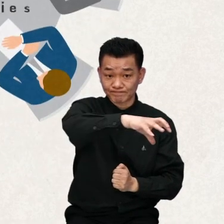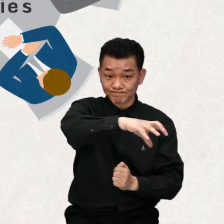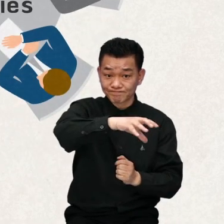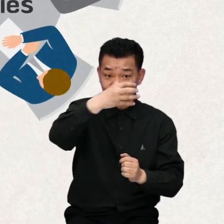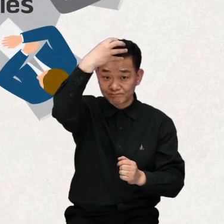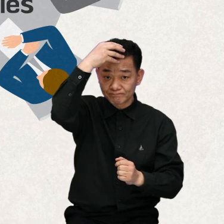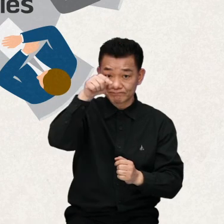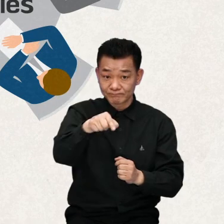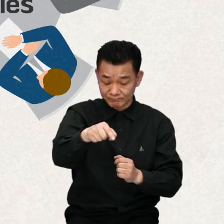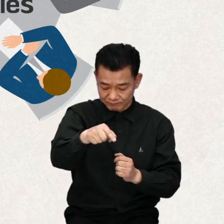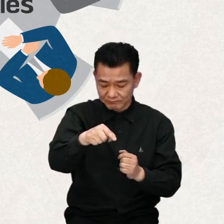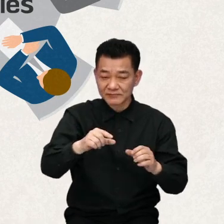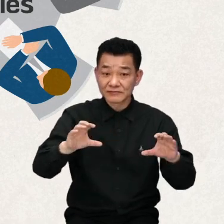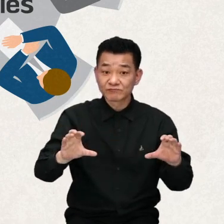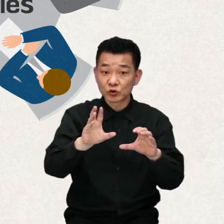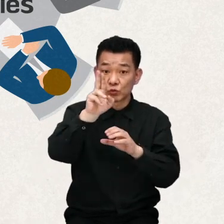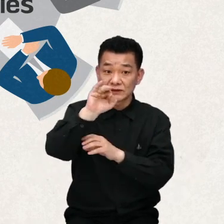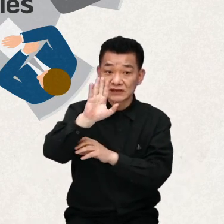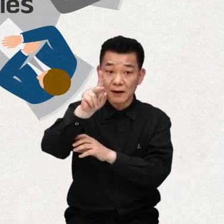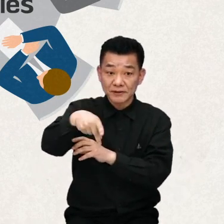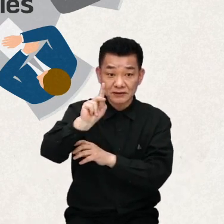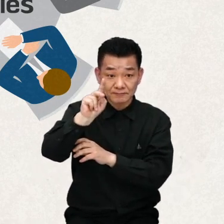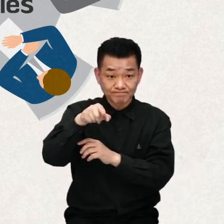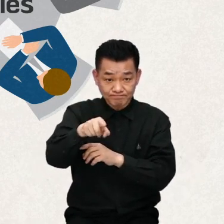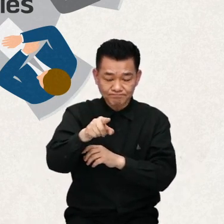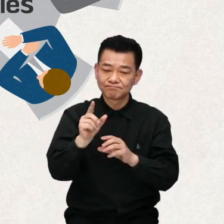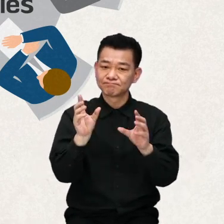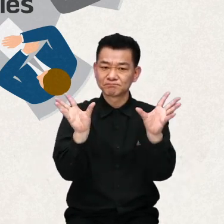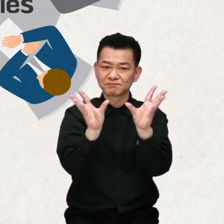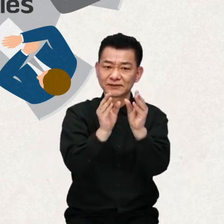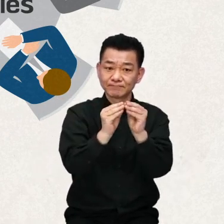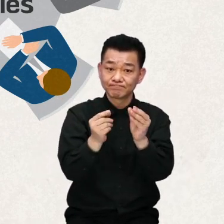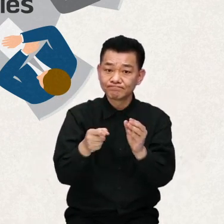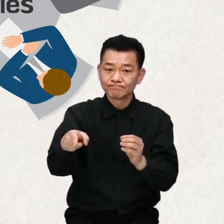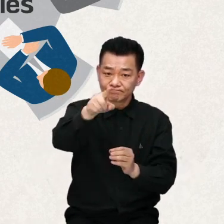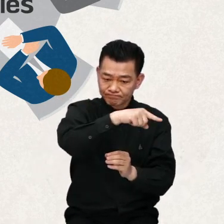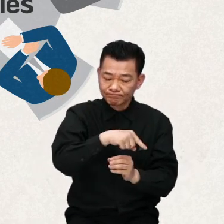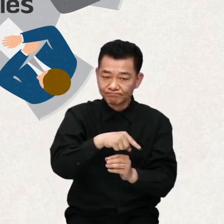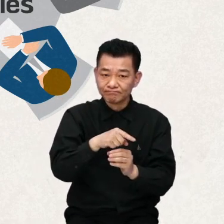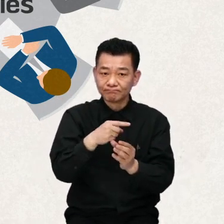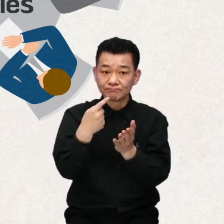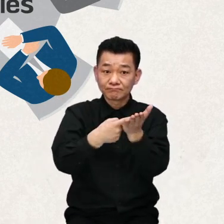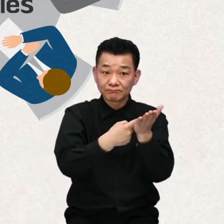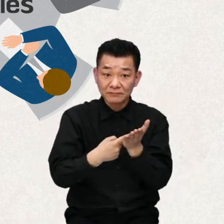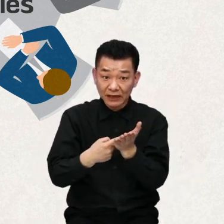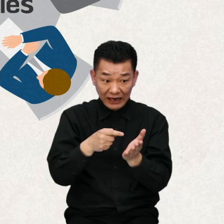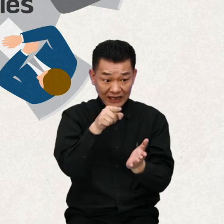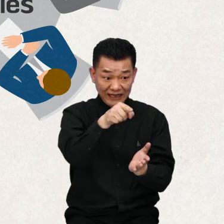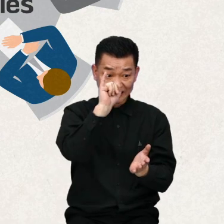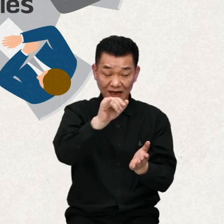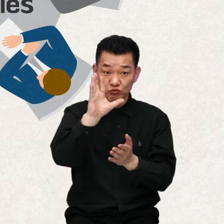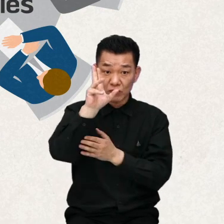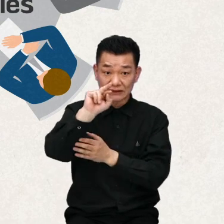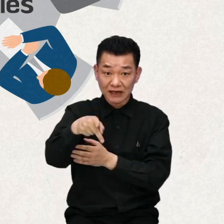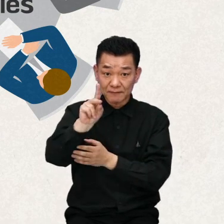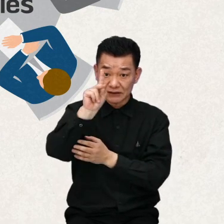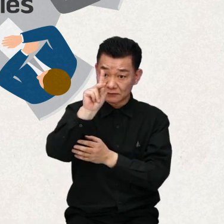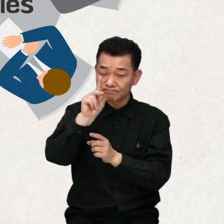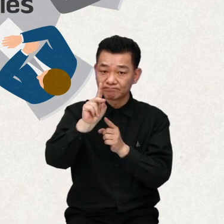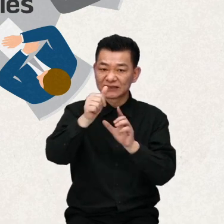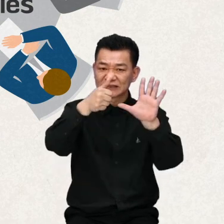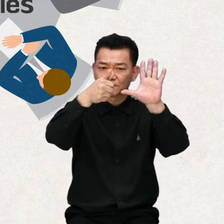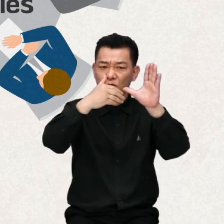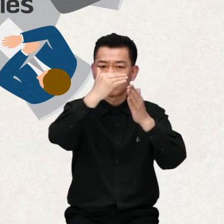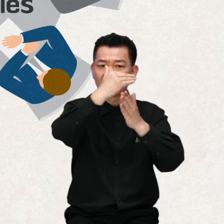states parties shall hold a regular conference of states parties for the fulfillment of the Convention, and the Secretary-General shall